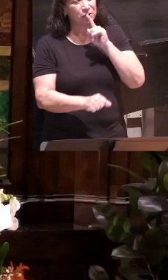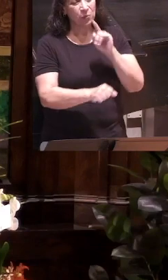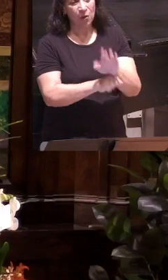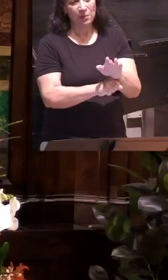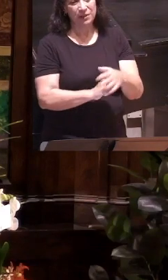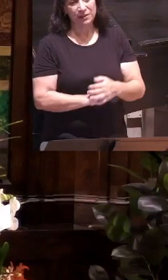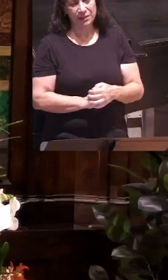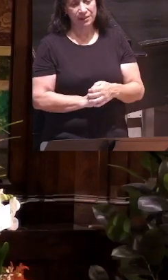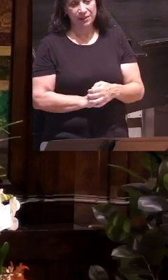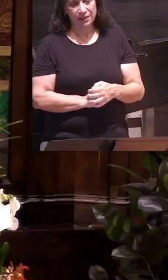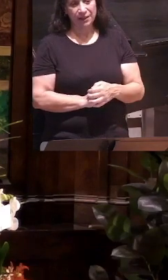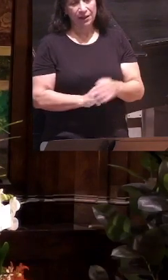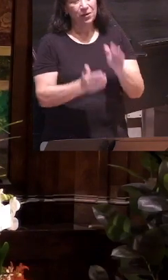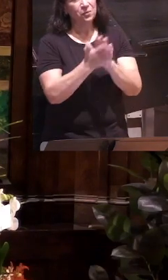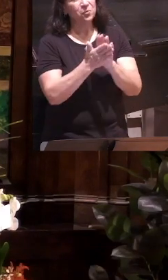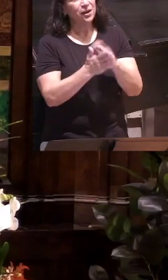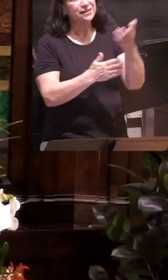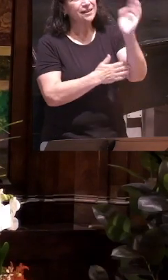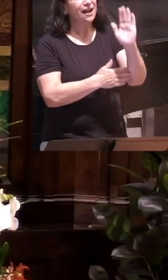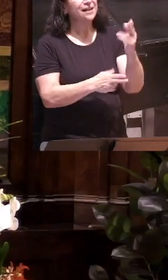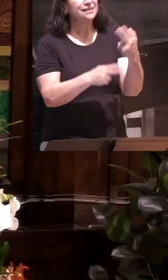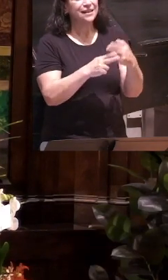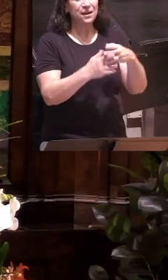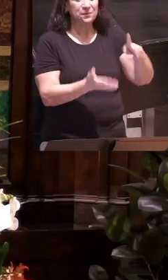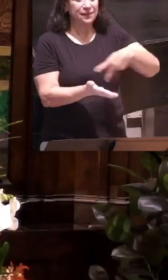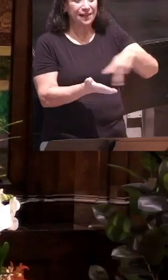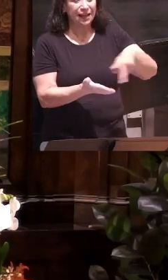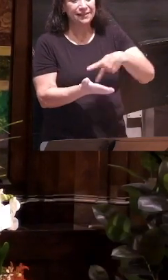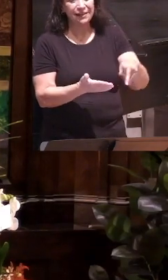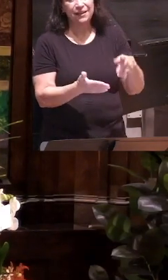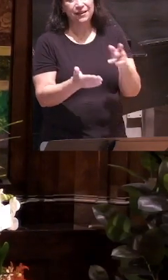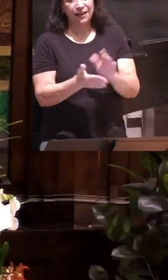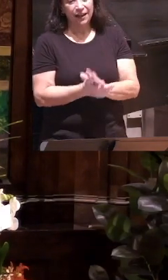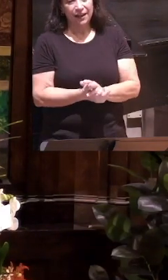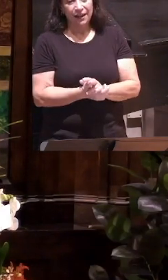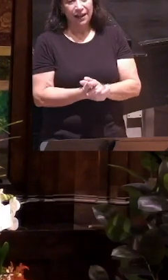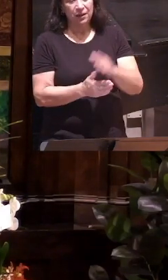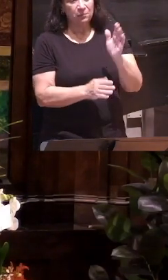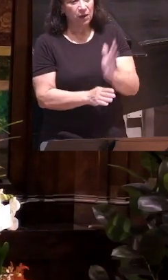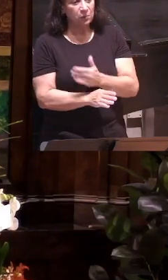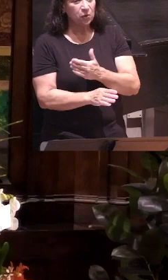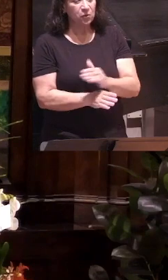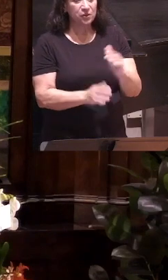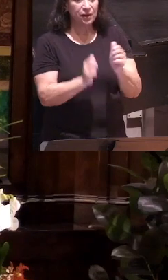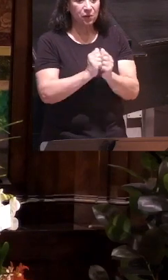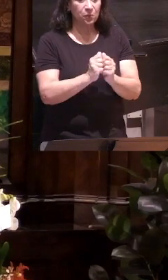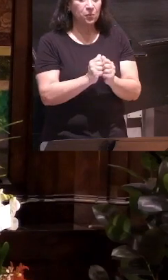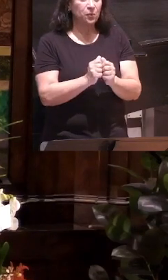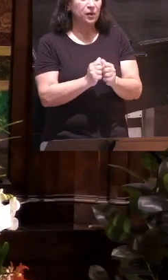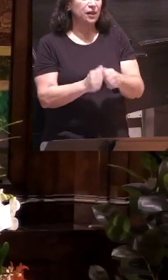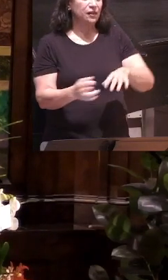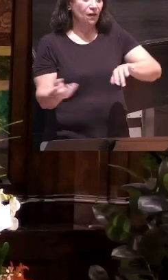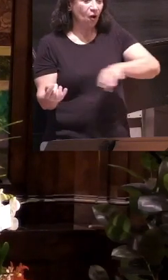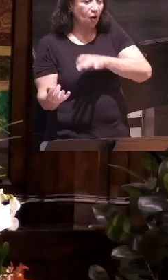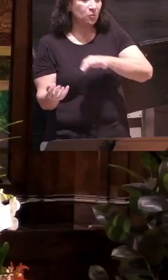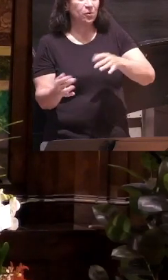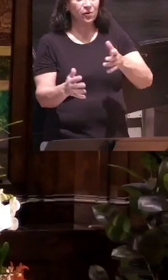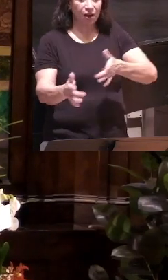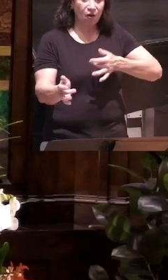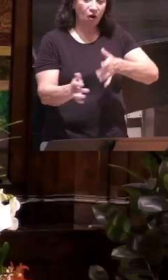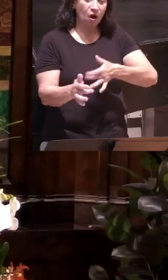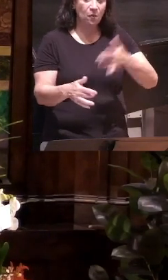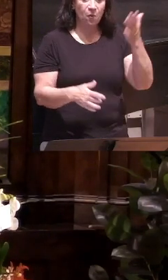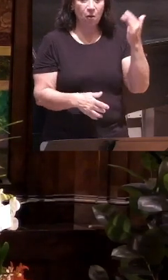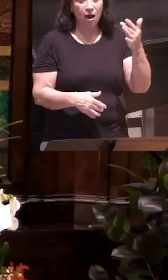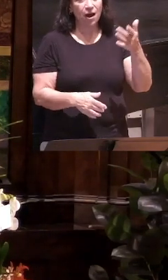promises. Praise God's name with dancing and make music with timbrel and harp, for God